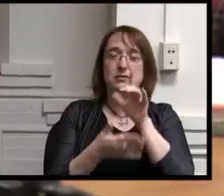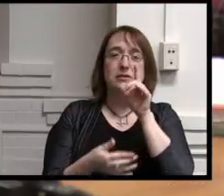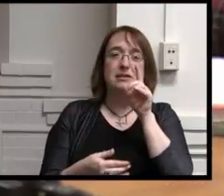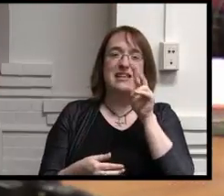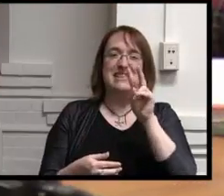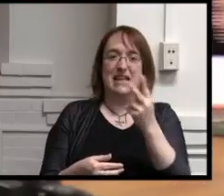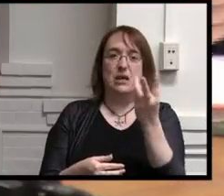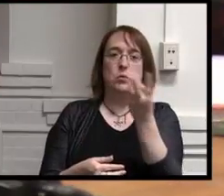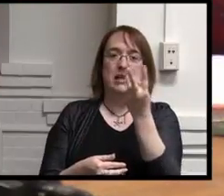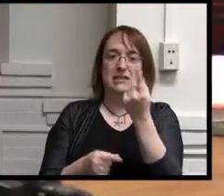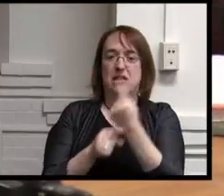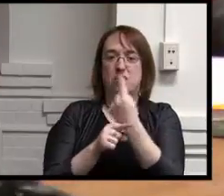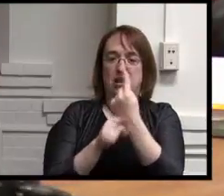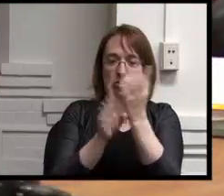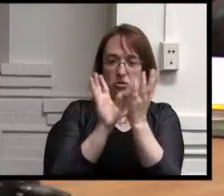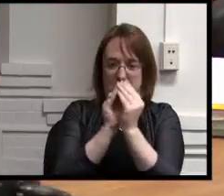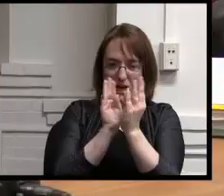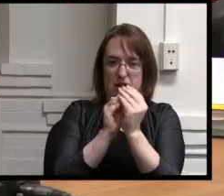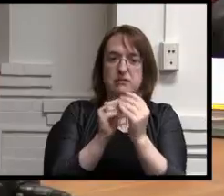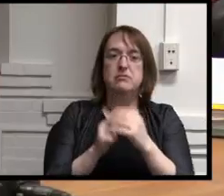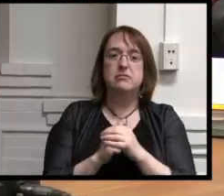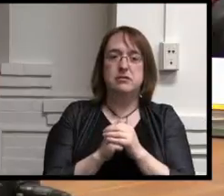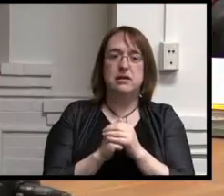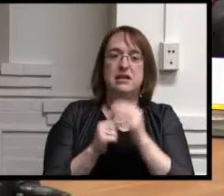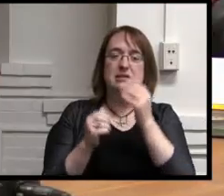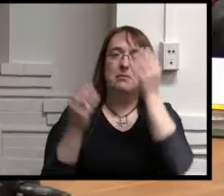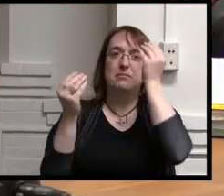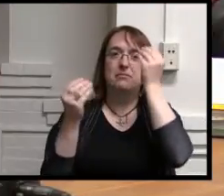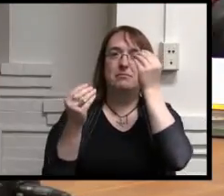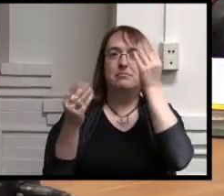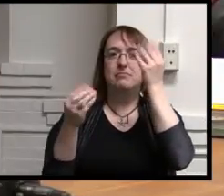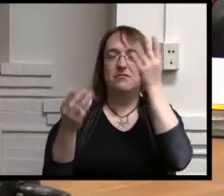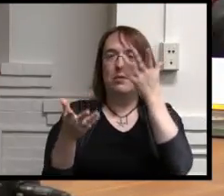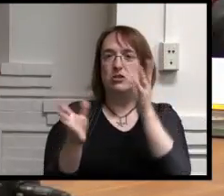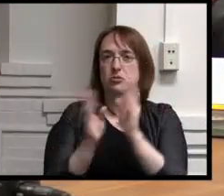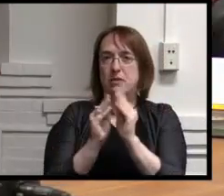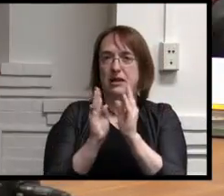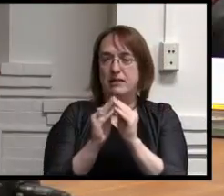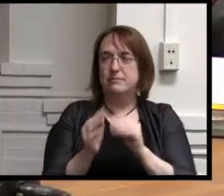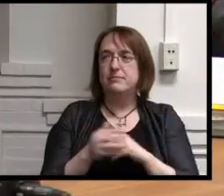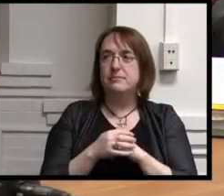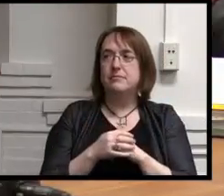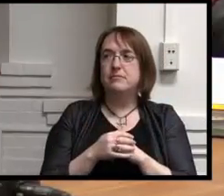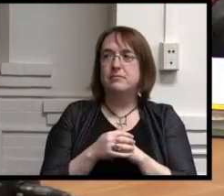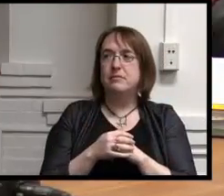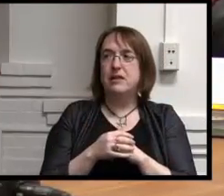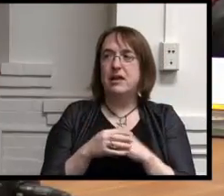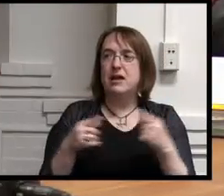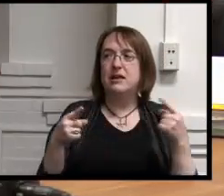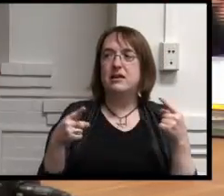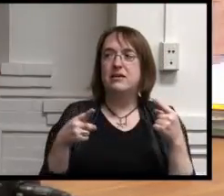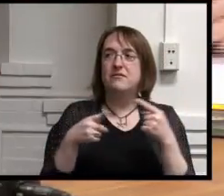Wednesday regular meeting, which will be our public information meeting. And I double-checked our